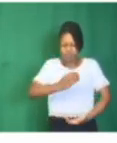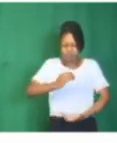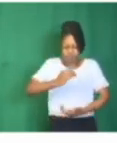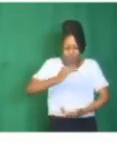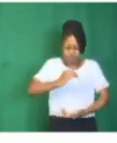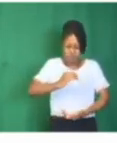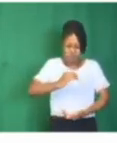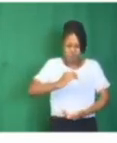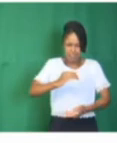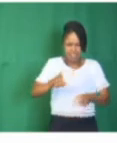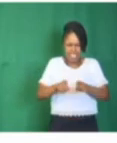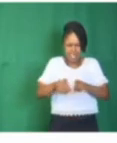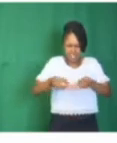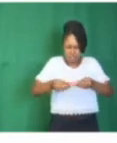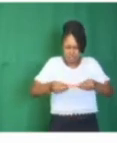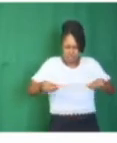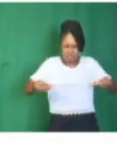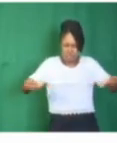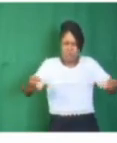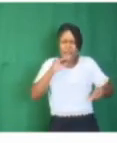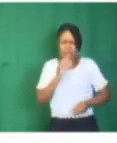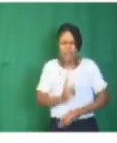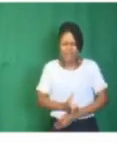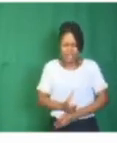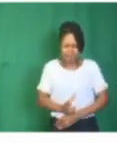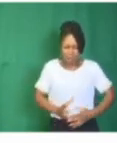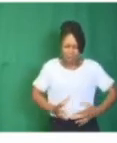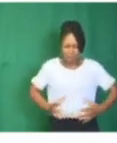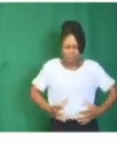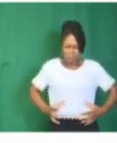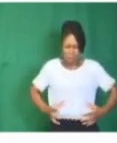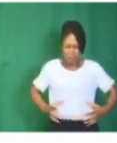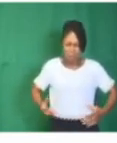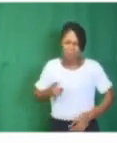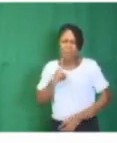more elastic, meaning that you can fill in as much